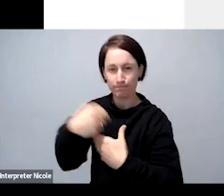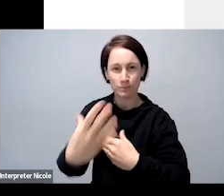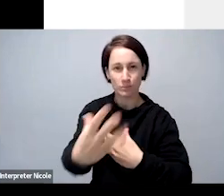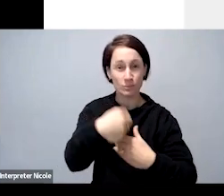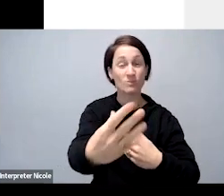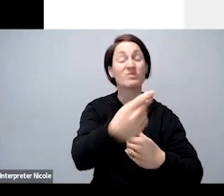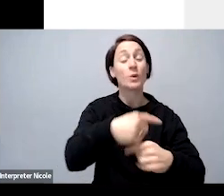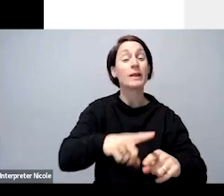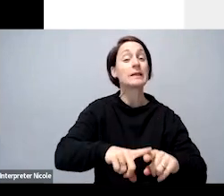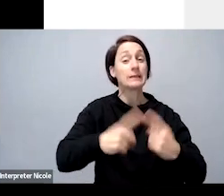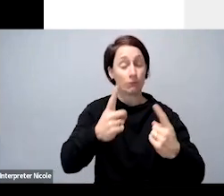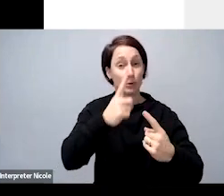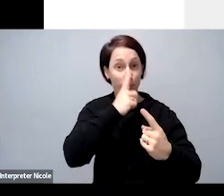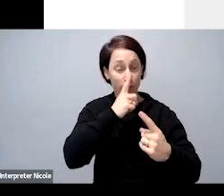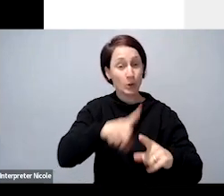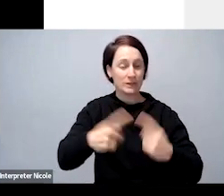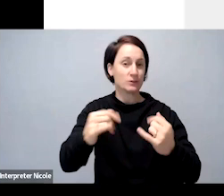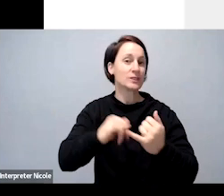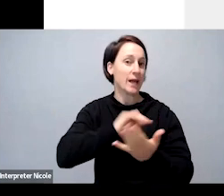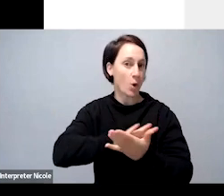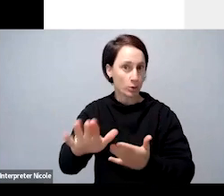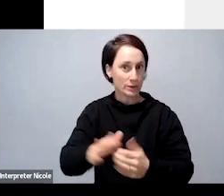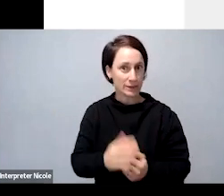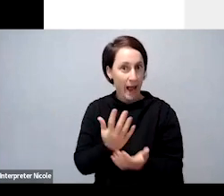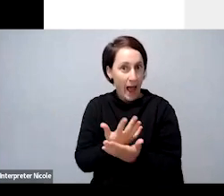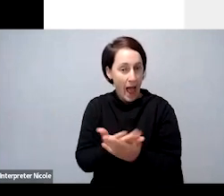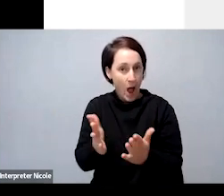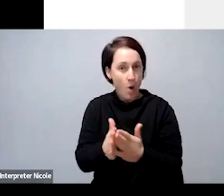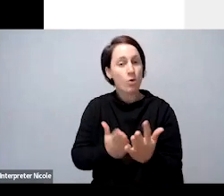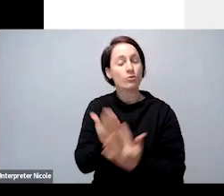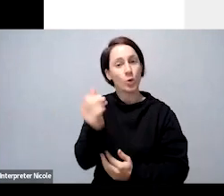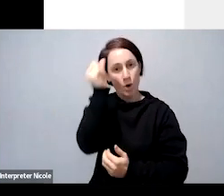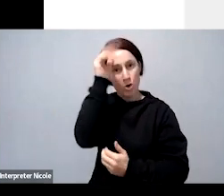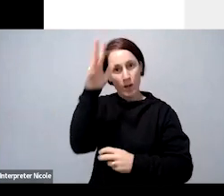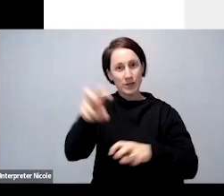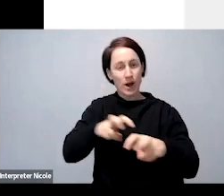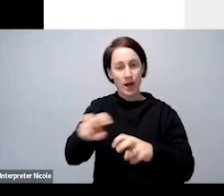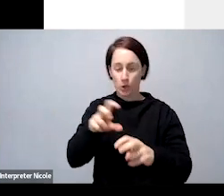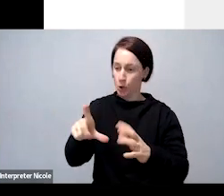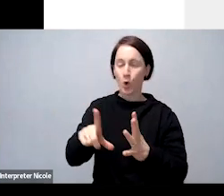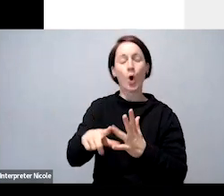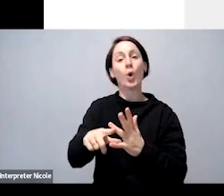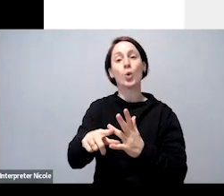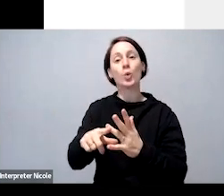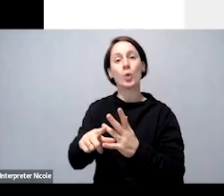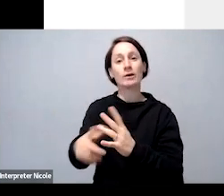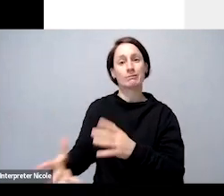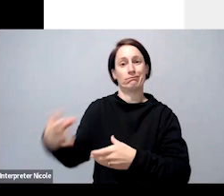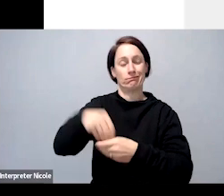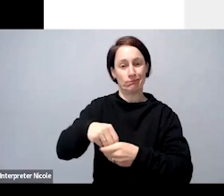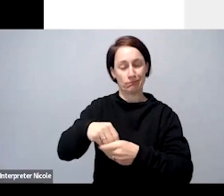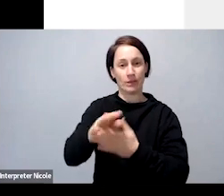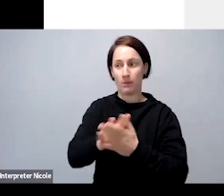different stakeholders. And we achieve that through a knowledge to action co-production process. A simple way to put that is participatory